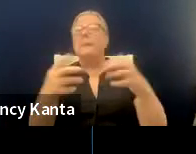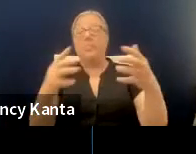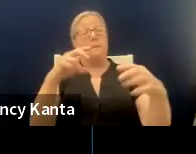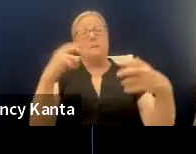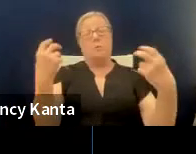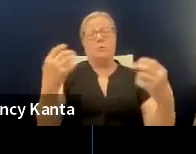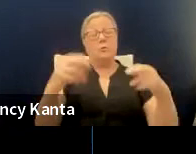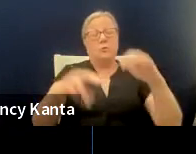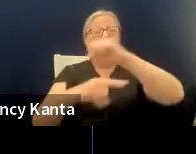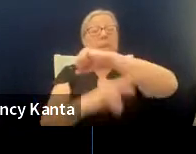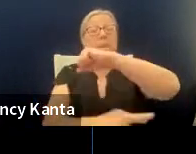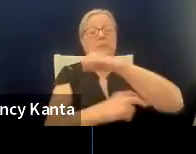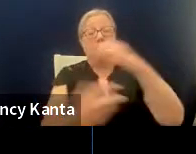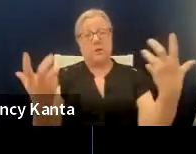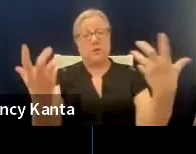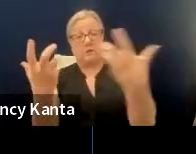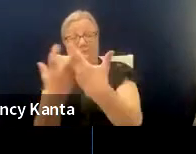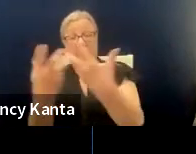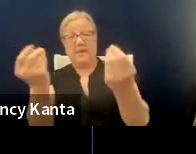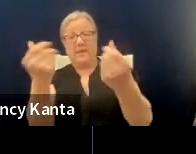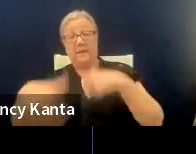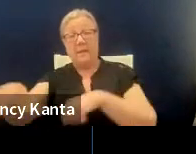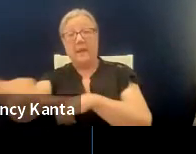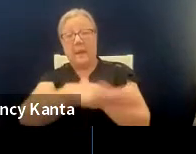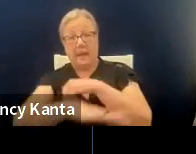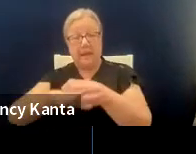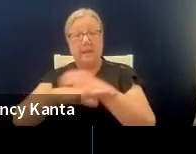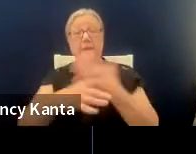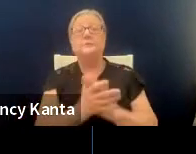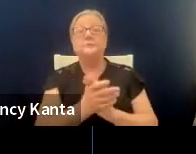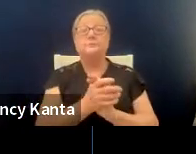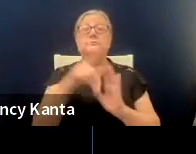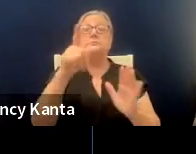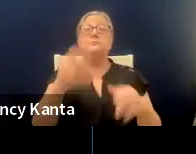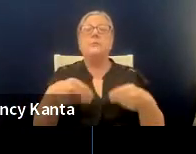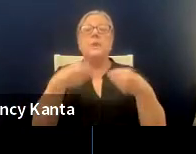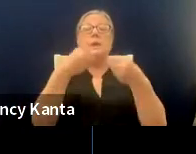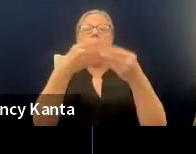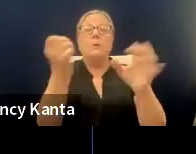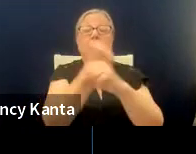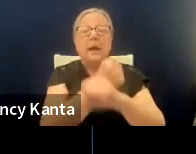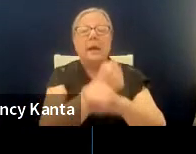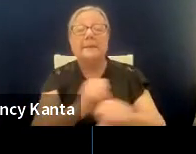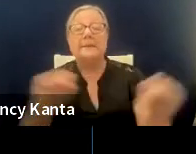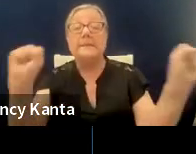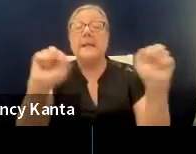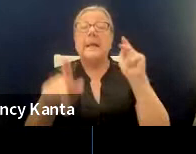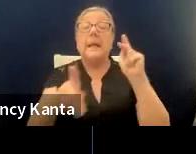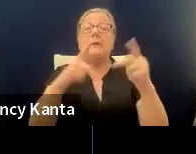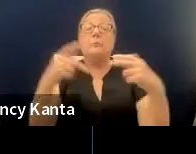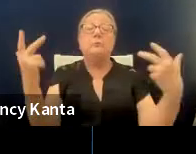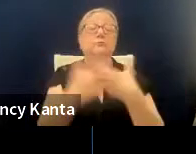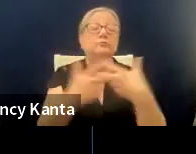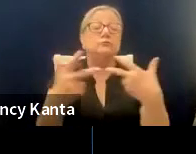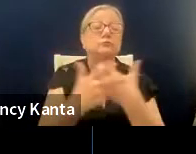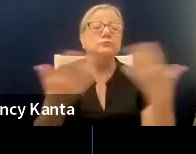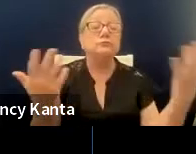need to go, does so comfortably and safely, and allows the urban realm around it to